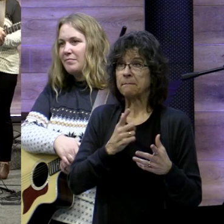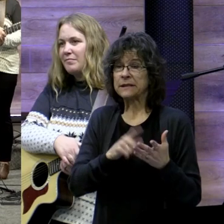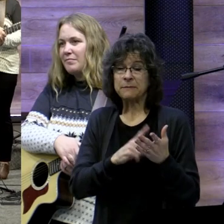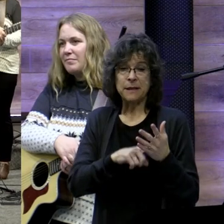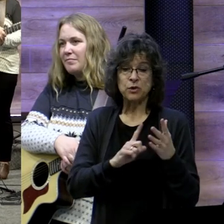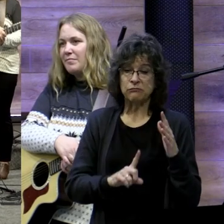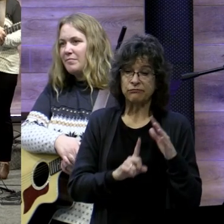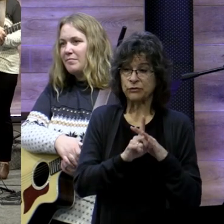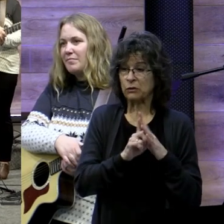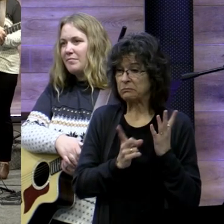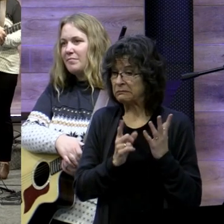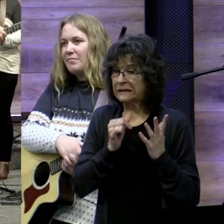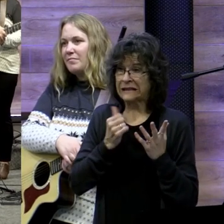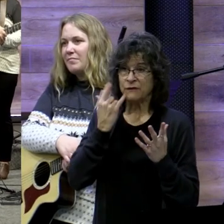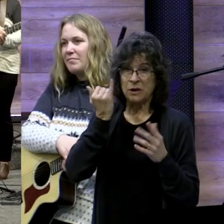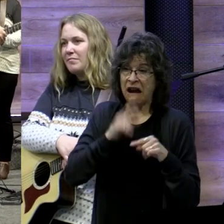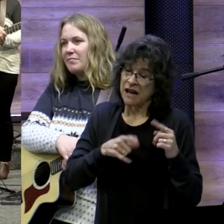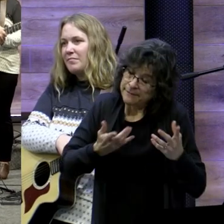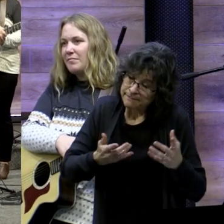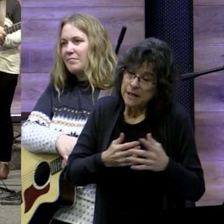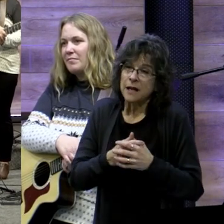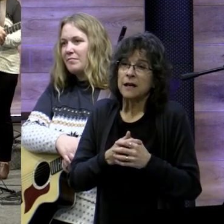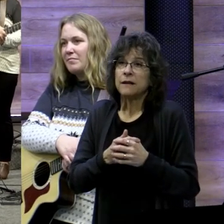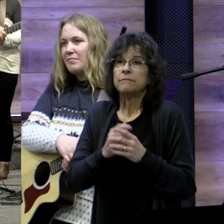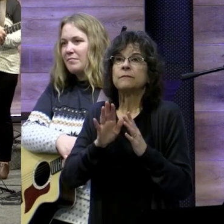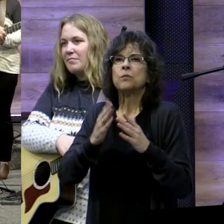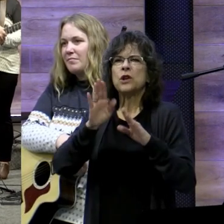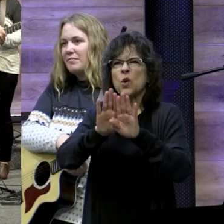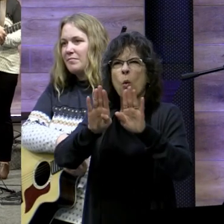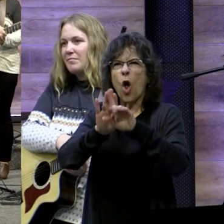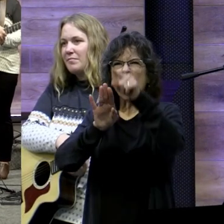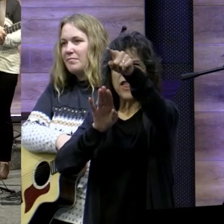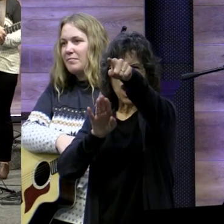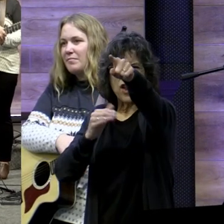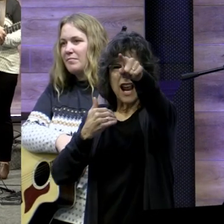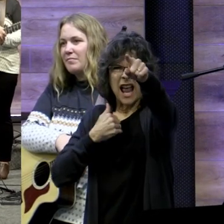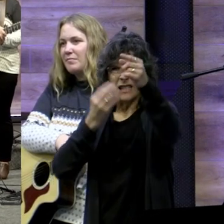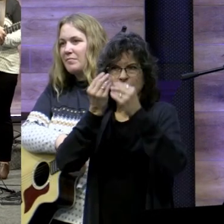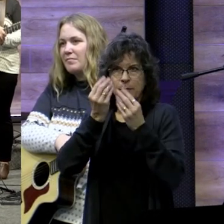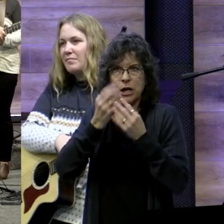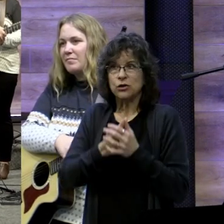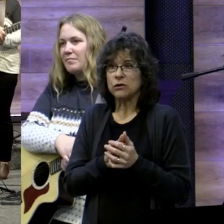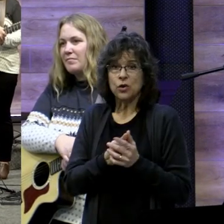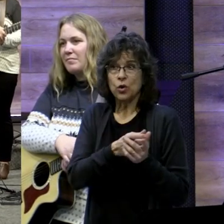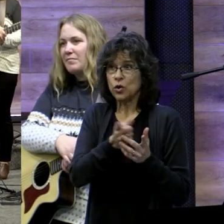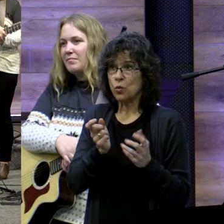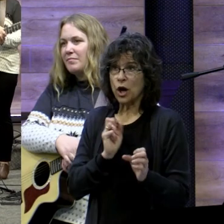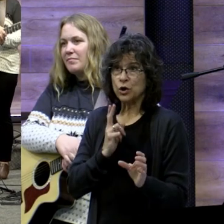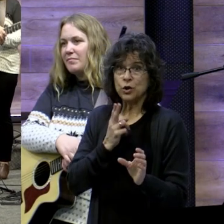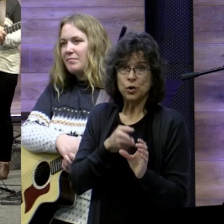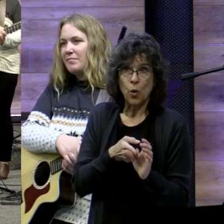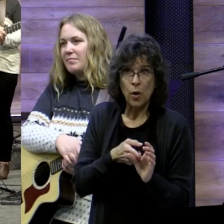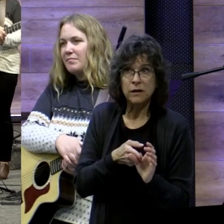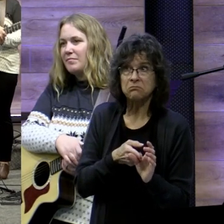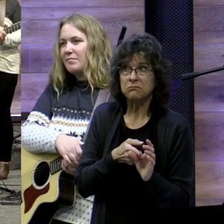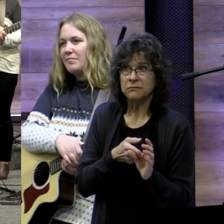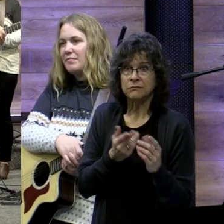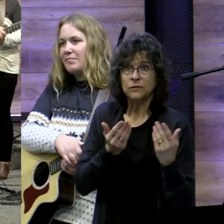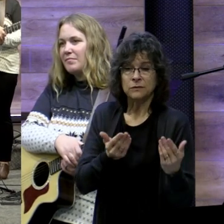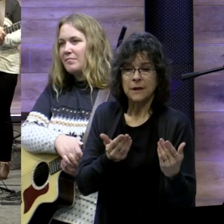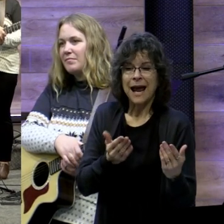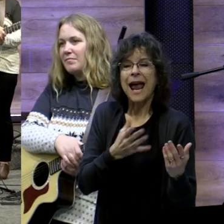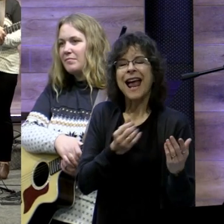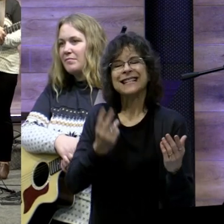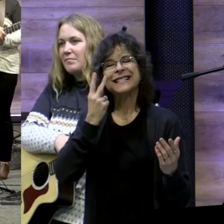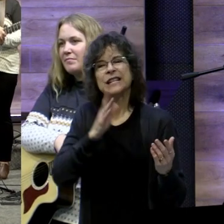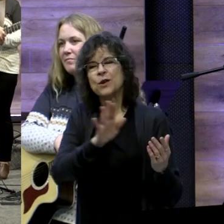There's a wall in the back that has information about that, but you want to join a city group, not just to connect with people, but also to put your faith into